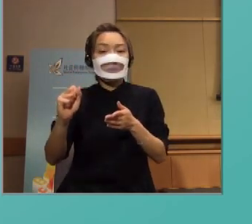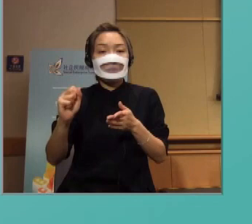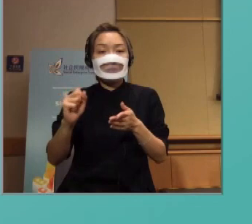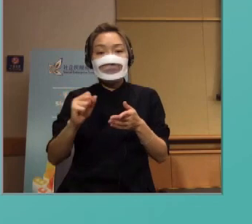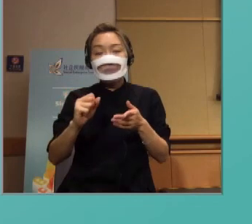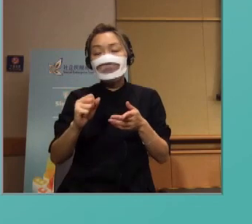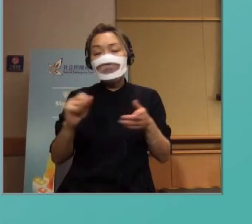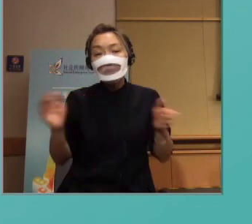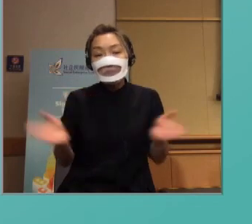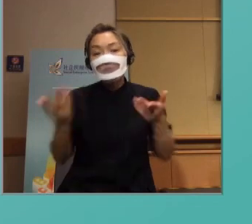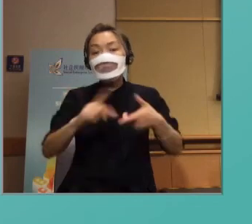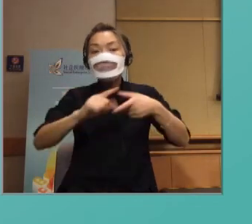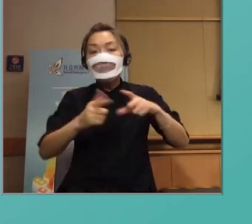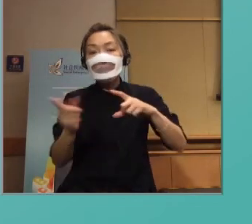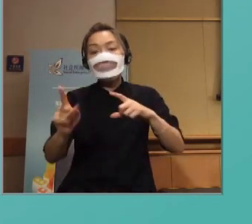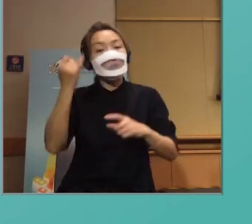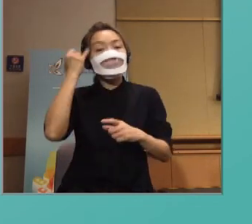to launch their